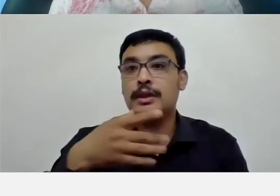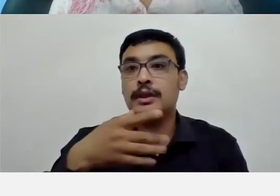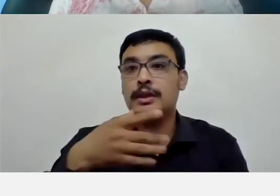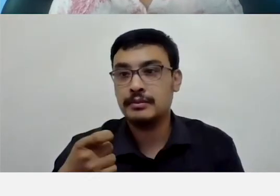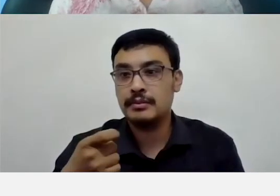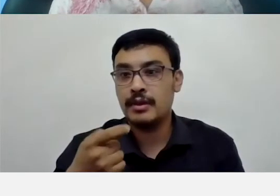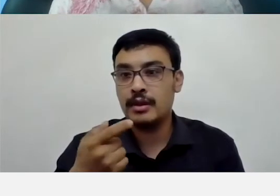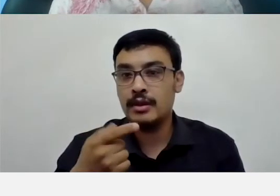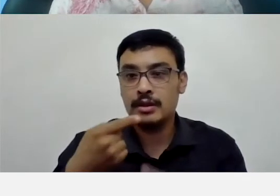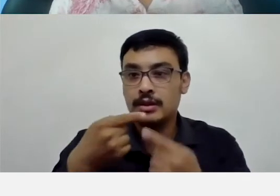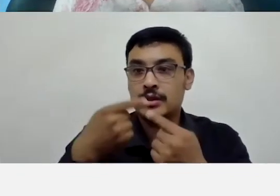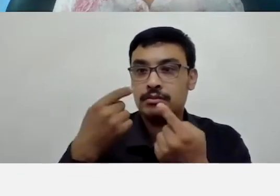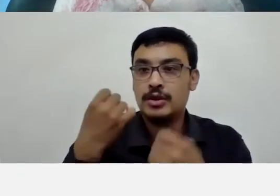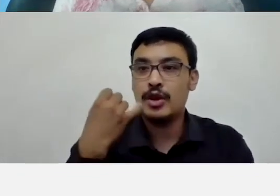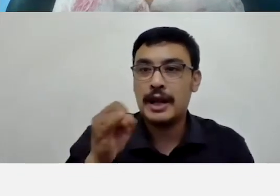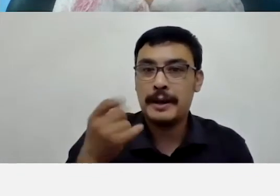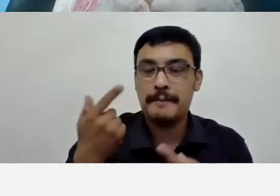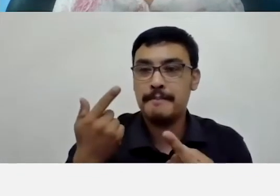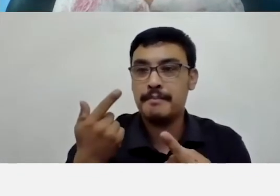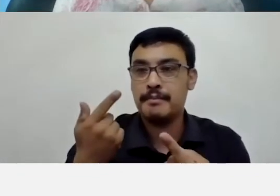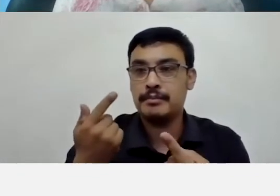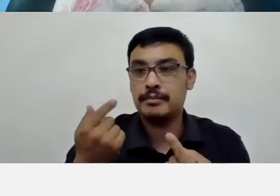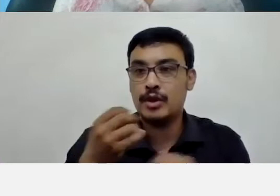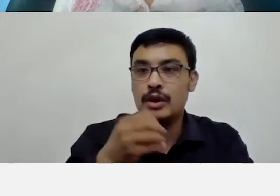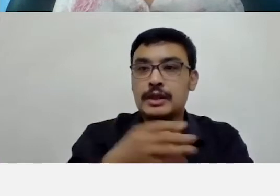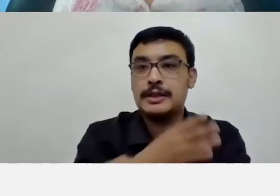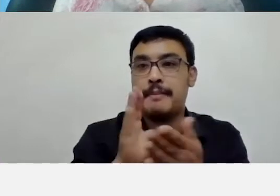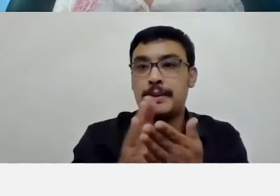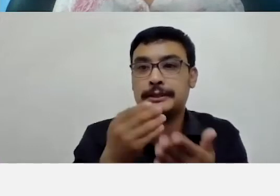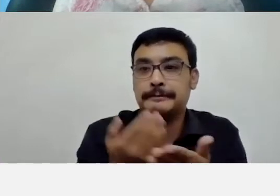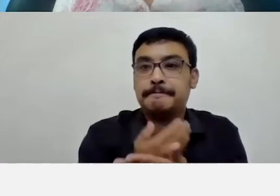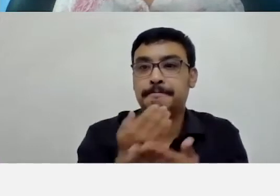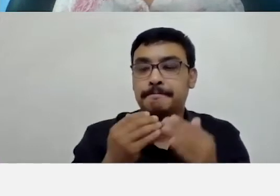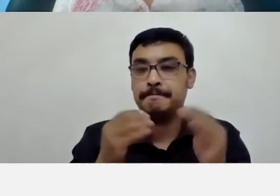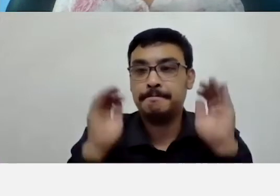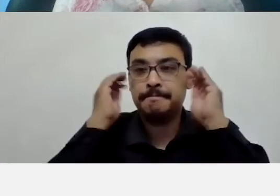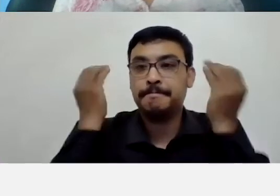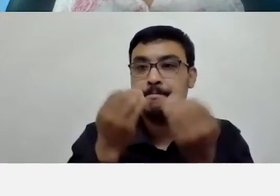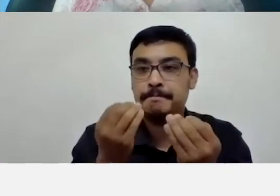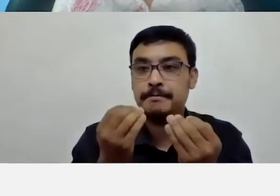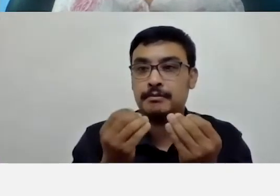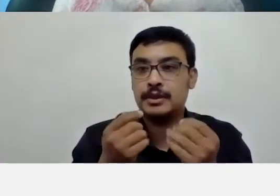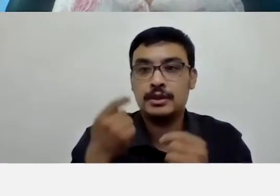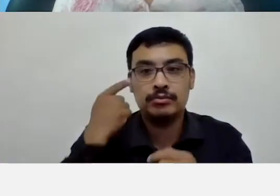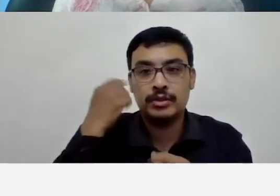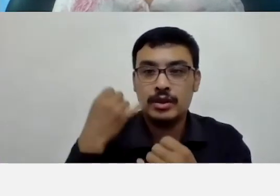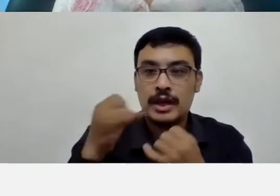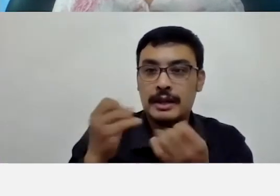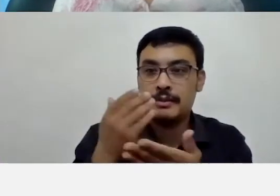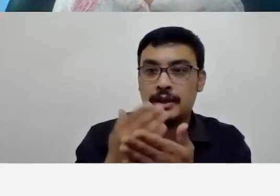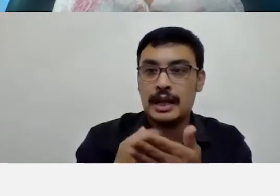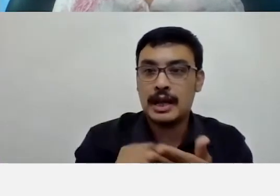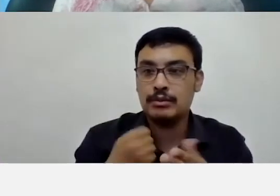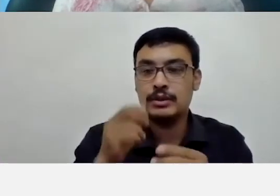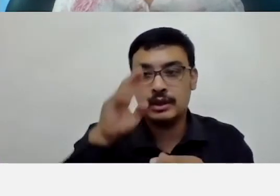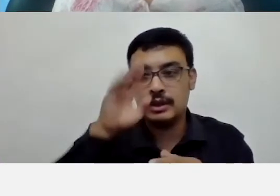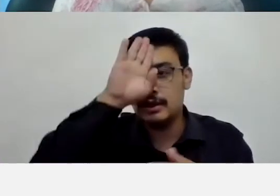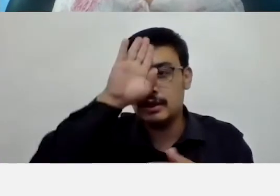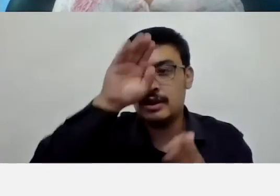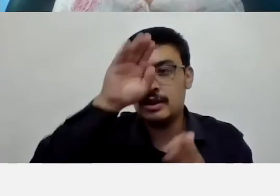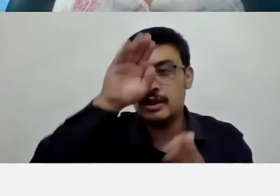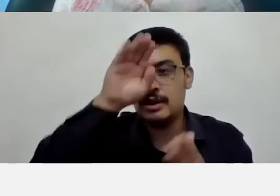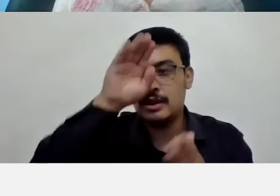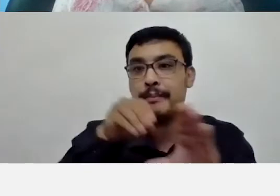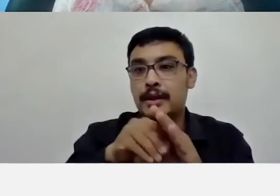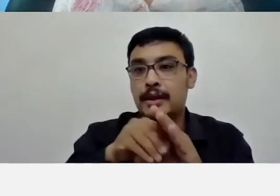vibe to the Durbar, and it doesn't allow the negative vibe inside the Durbar or the palace area.